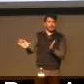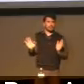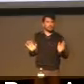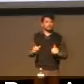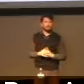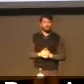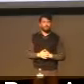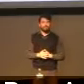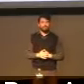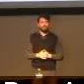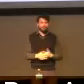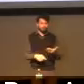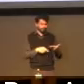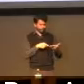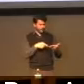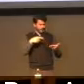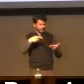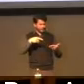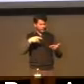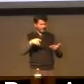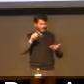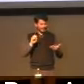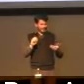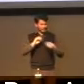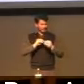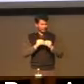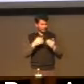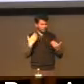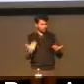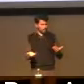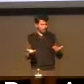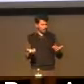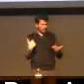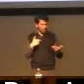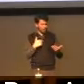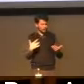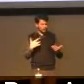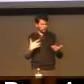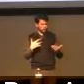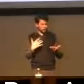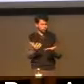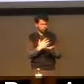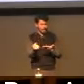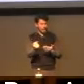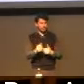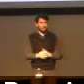It says, what is our PPE inventory, and are we worried about running out?